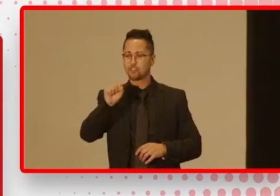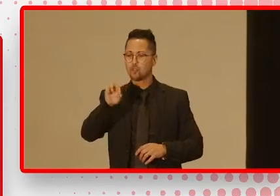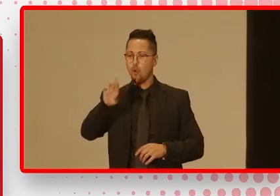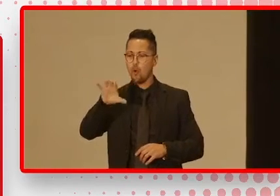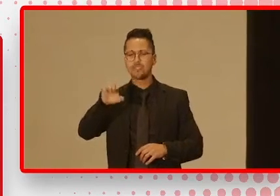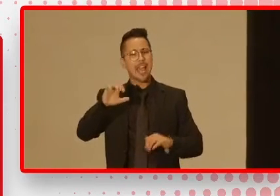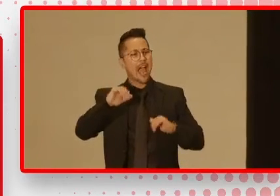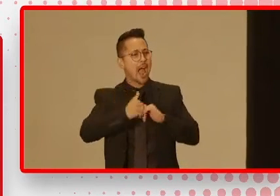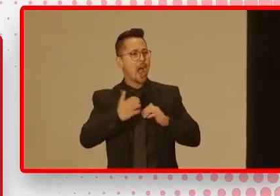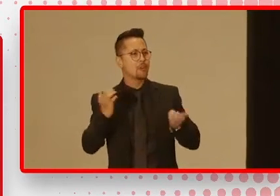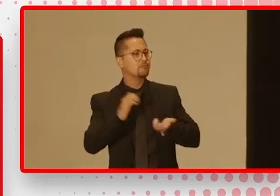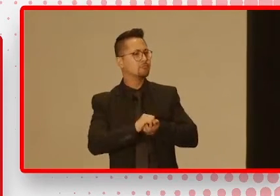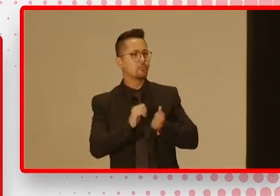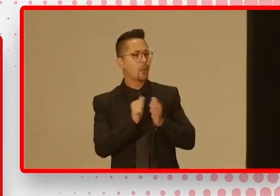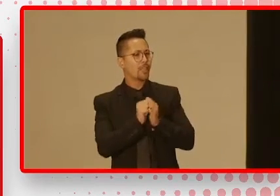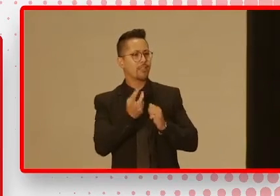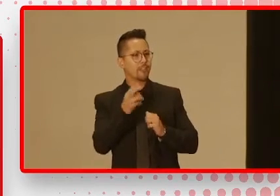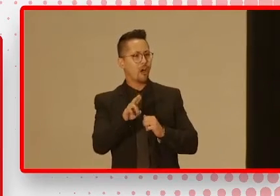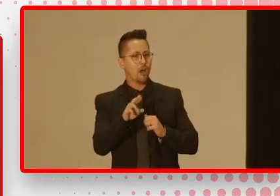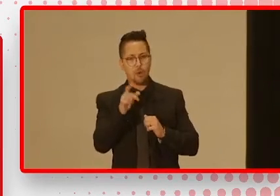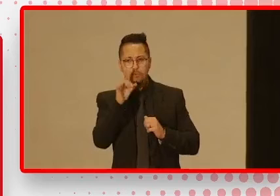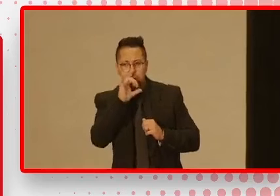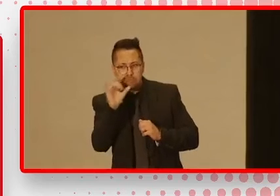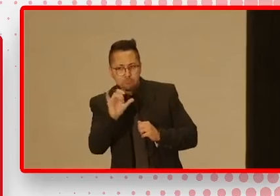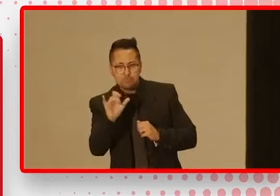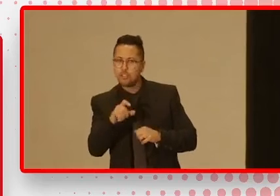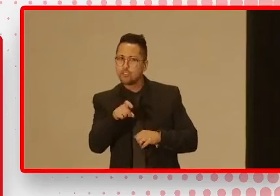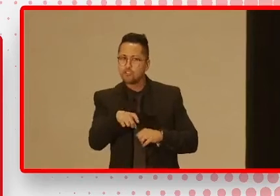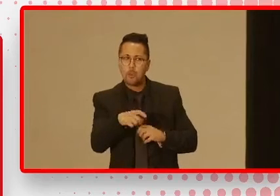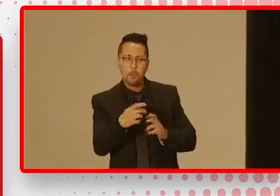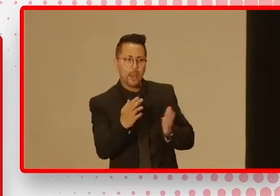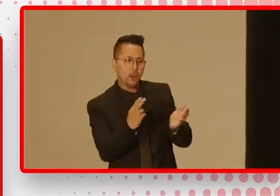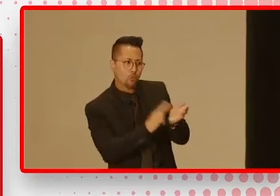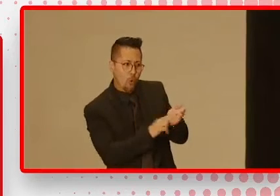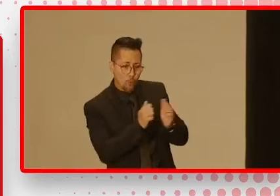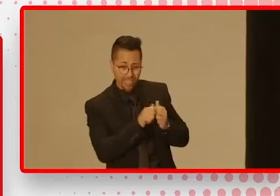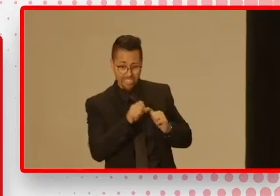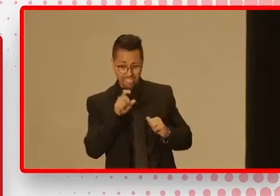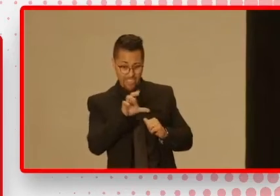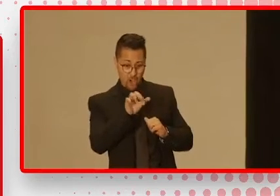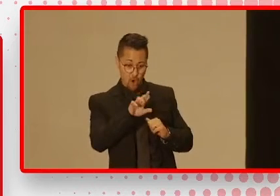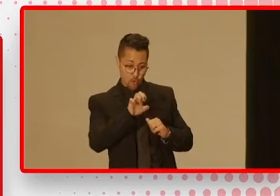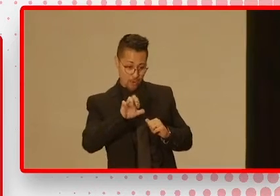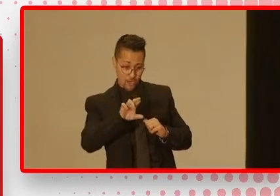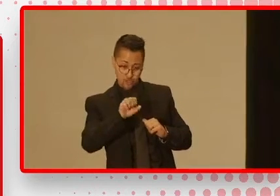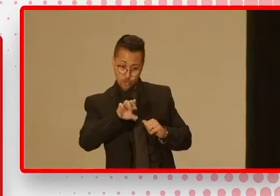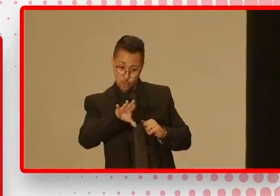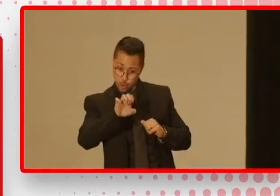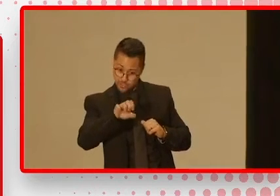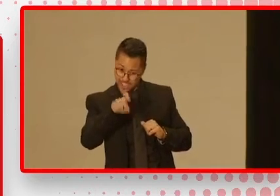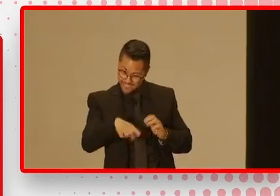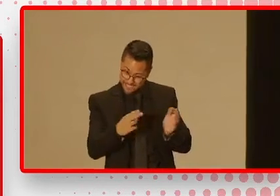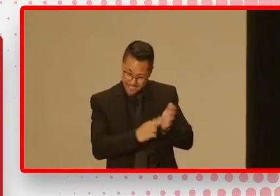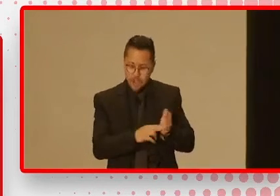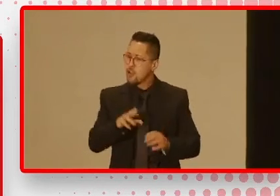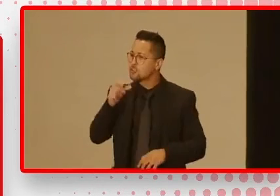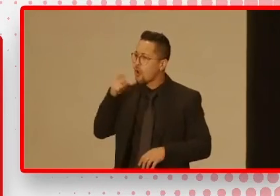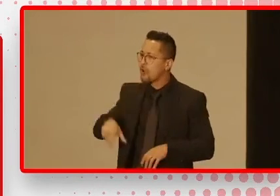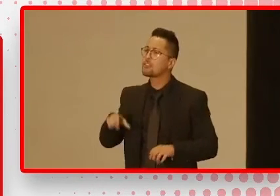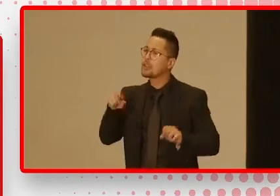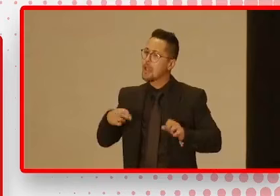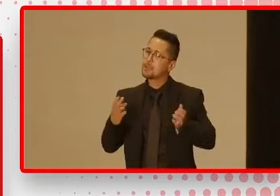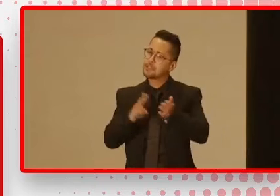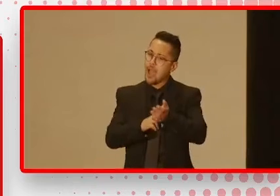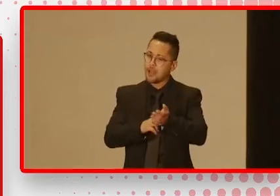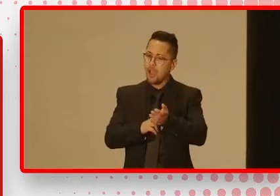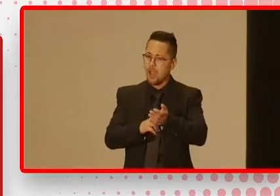VR? Should you also be enrolled with them? And you don't have to be. You can be dual enrolled. And a